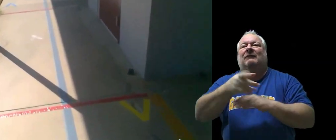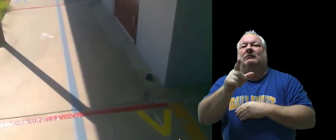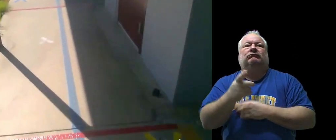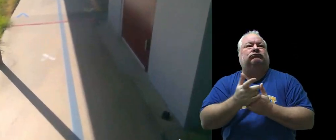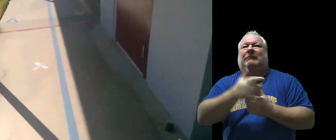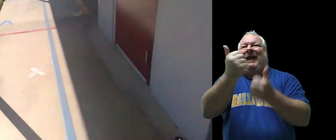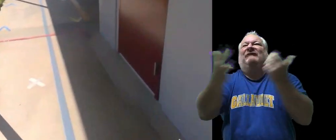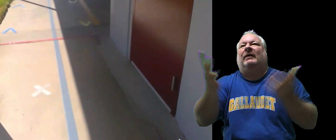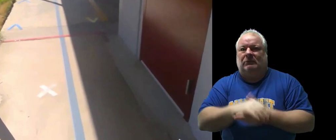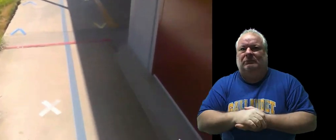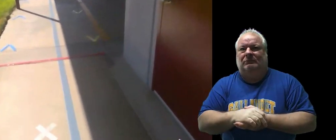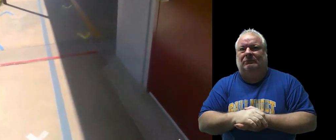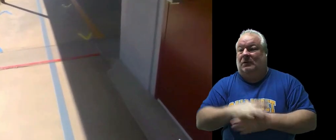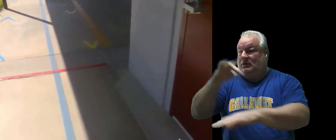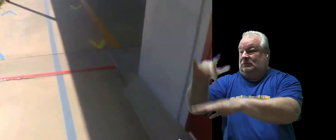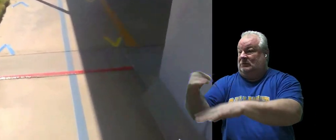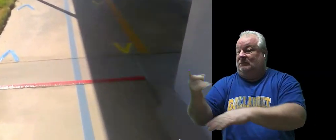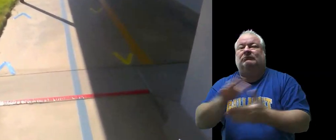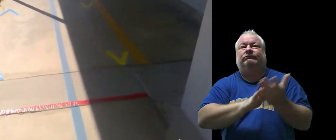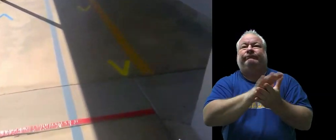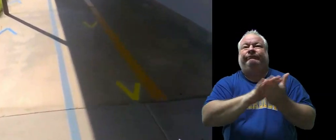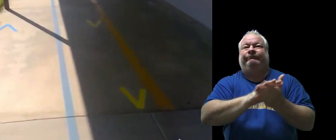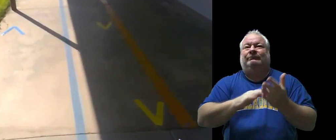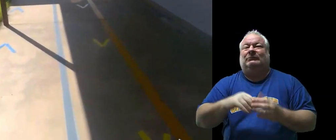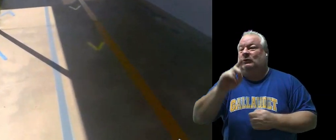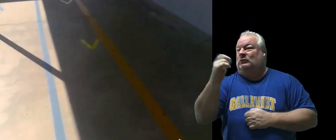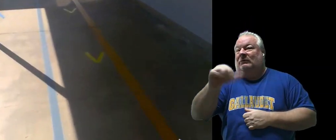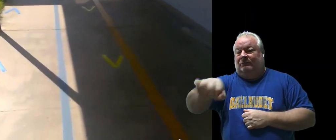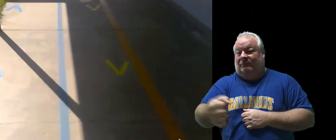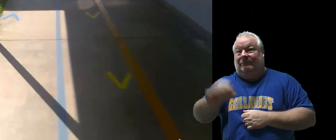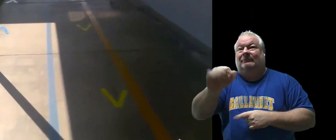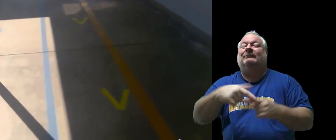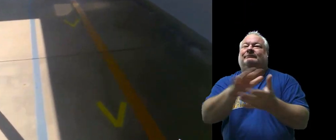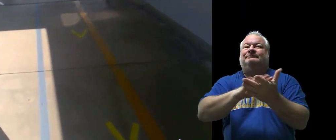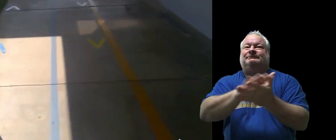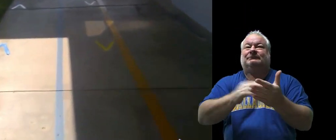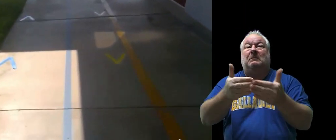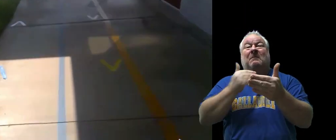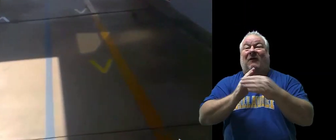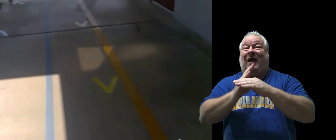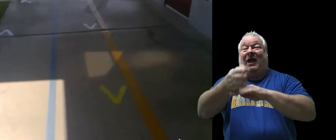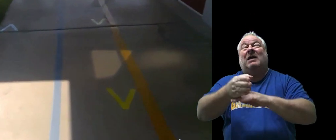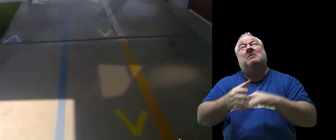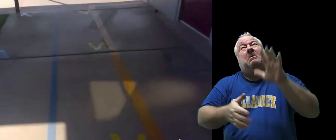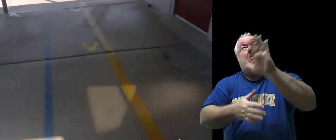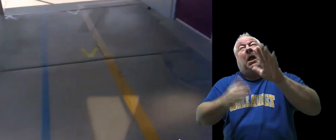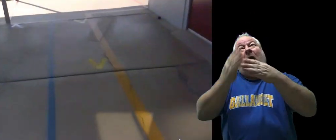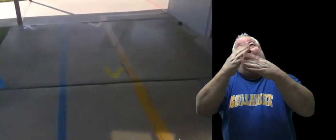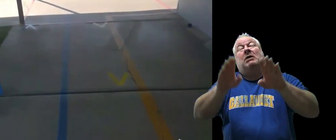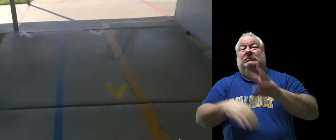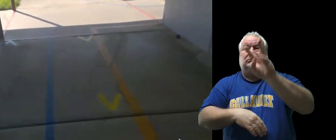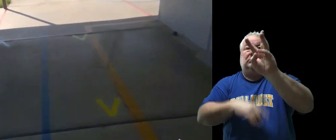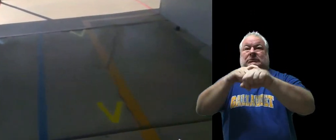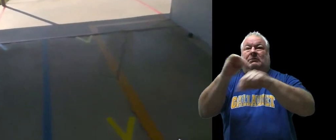and after everything. And we've determined that before and after happens